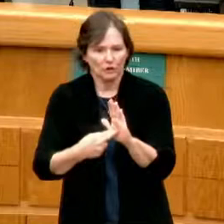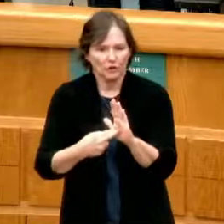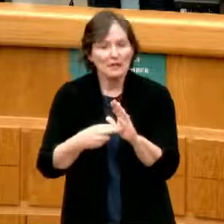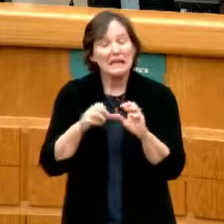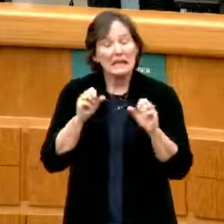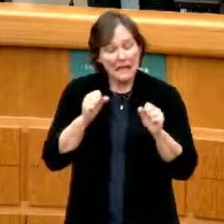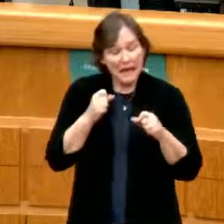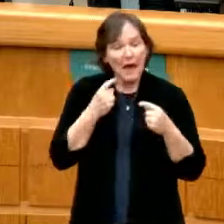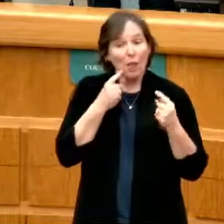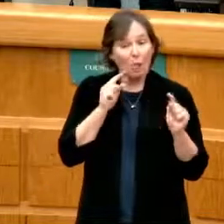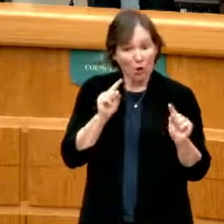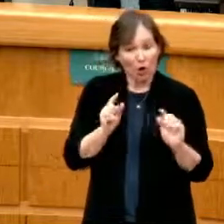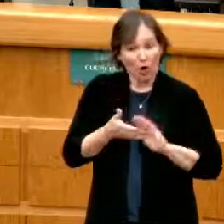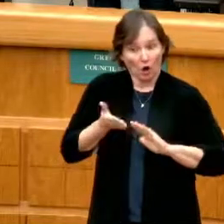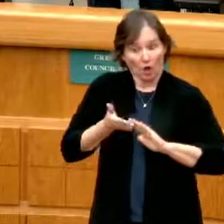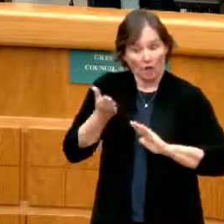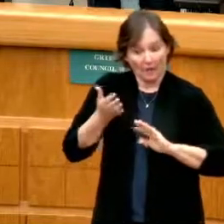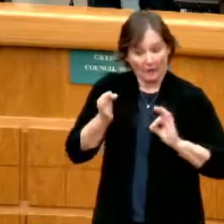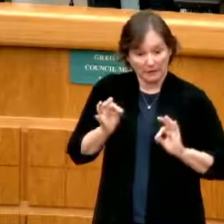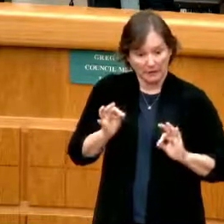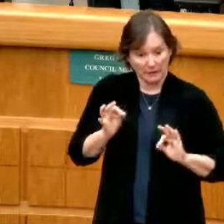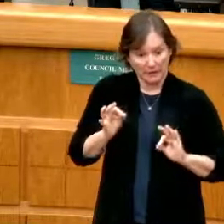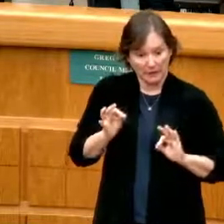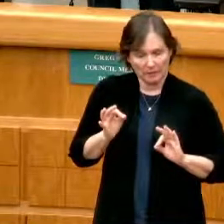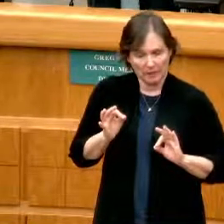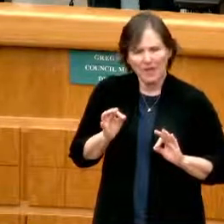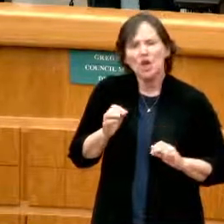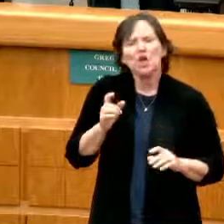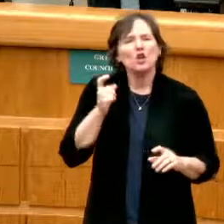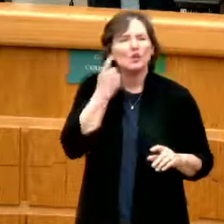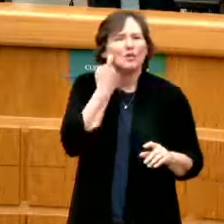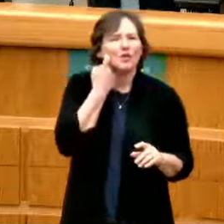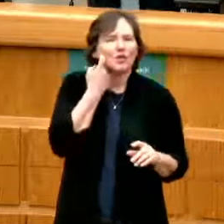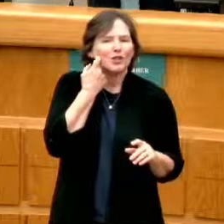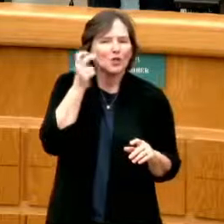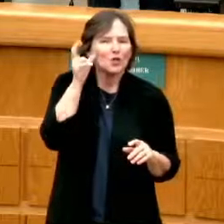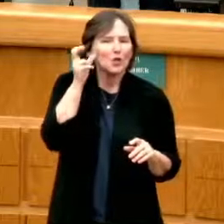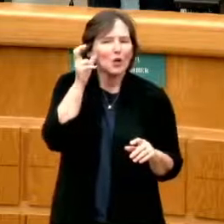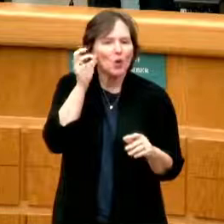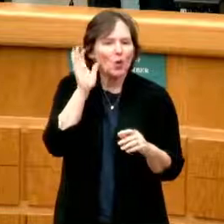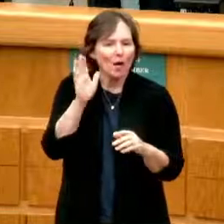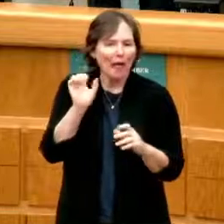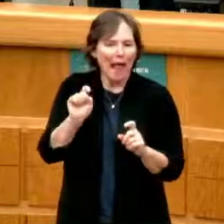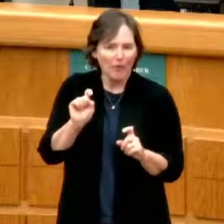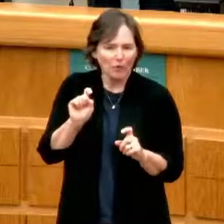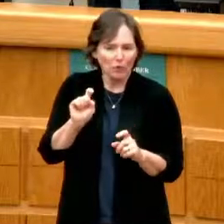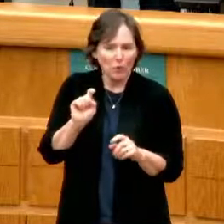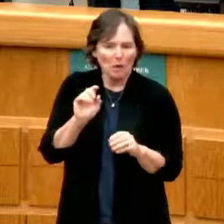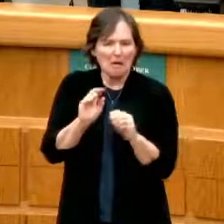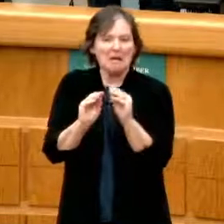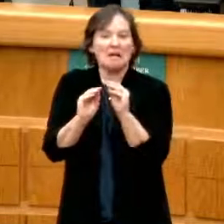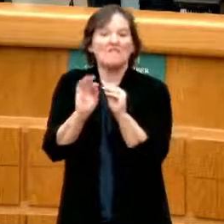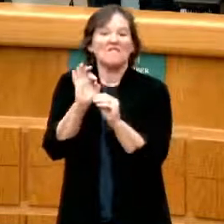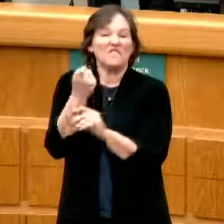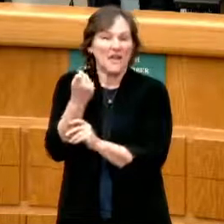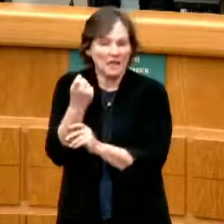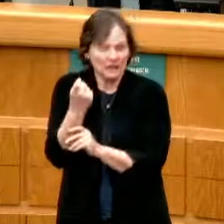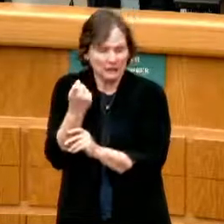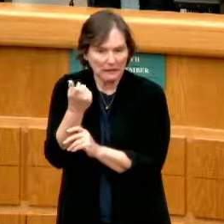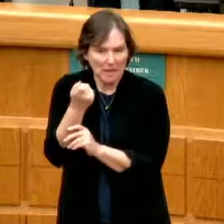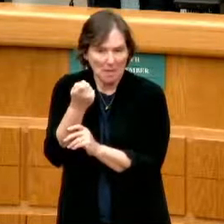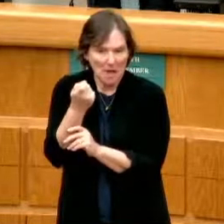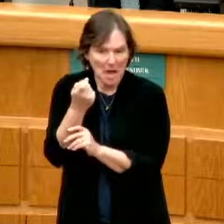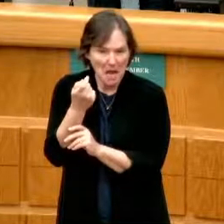effectively. Now, you just heard that, we're going to have to make some amends, so to speak,